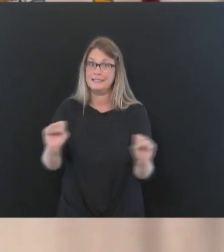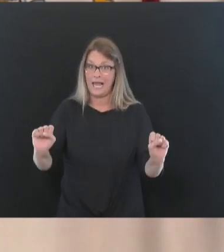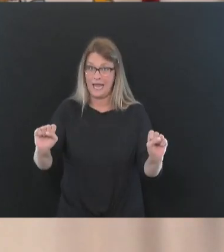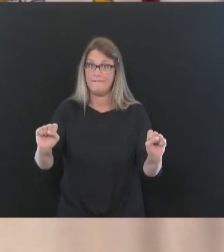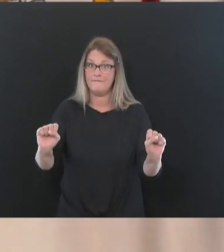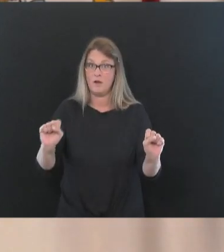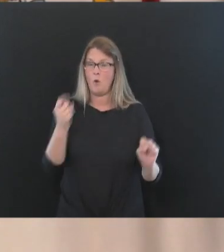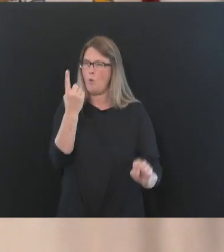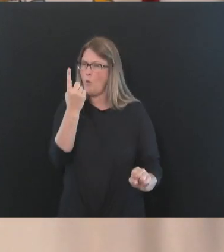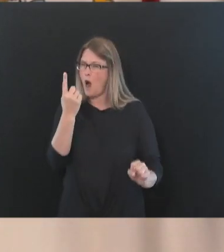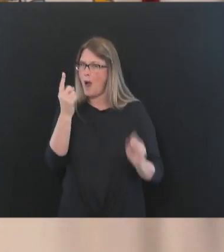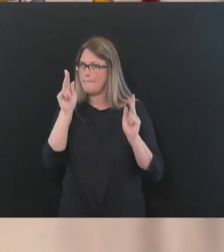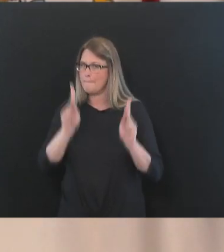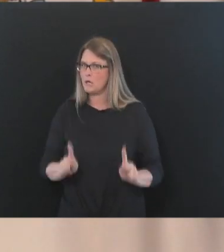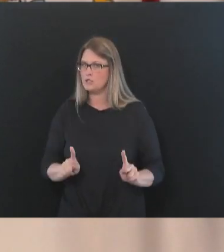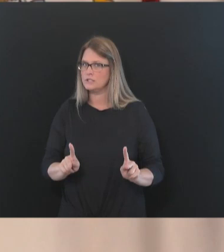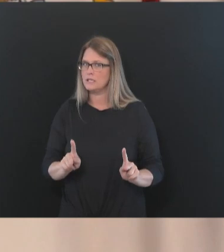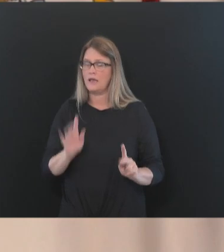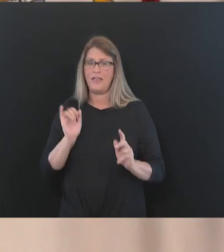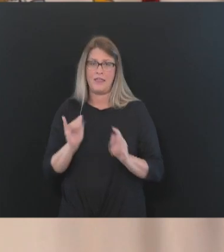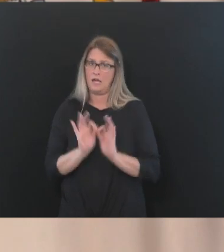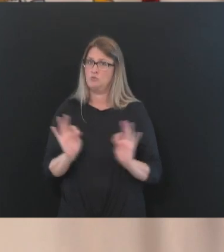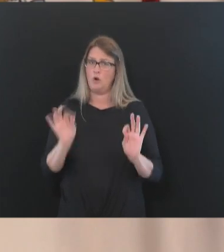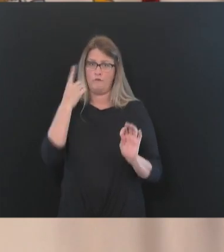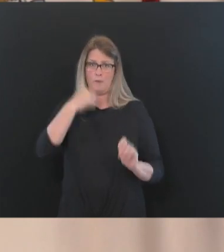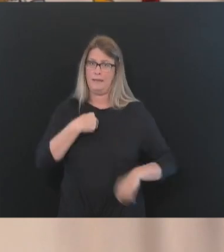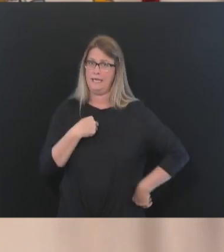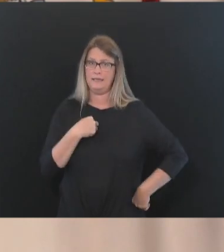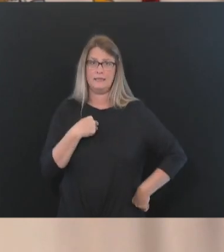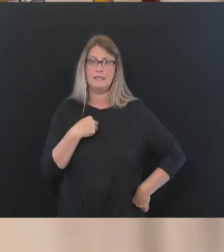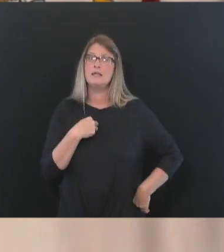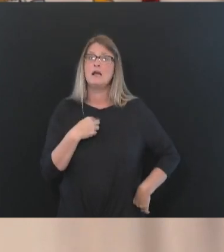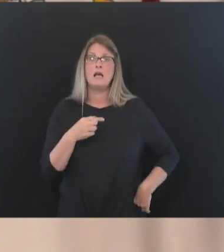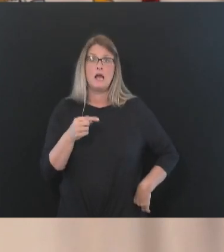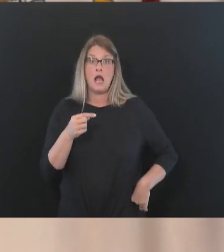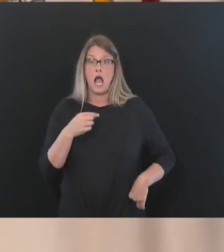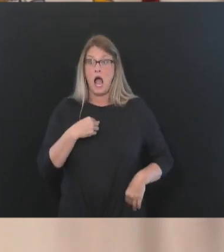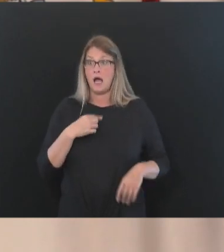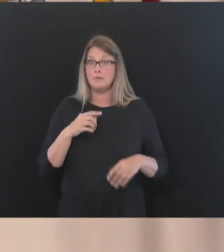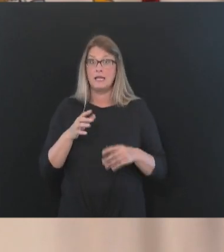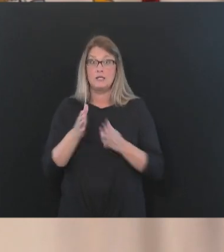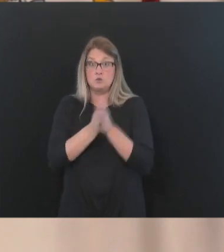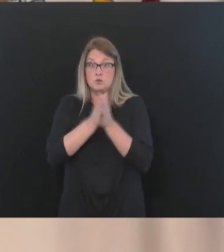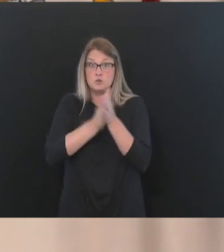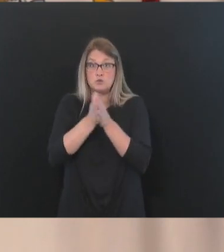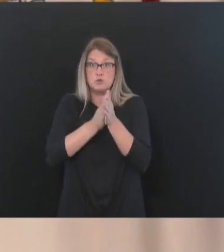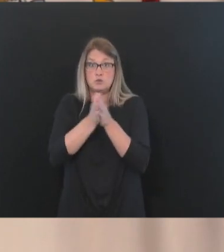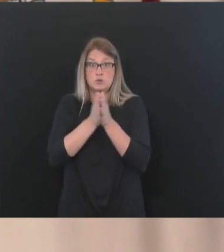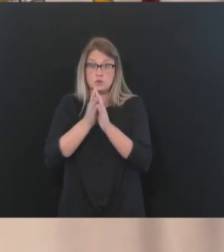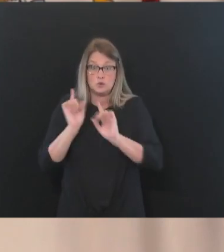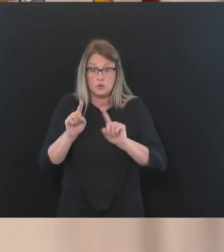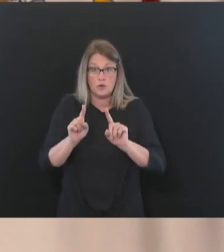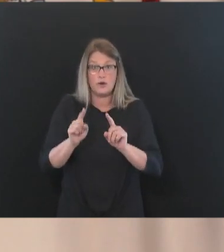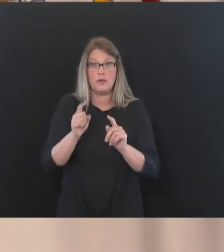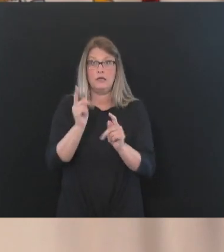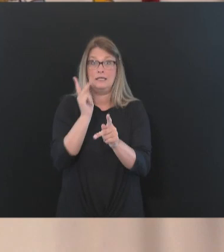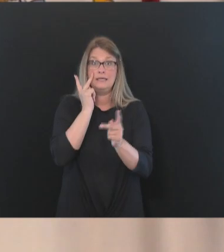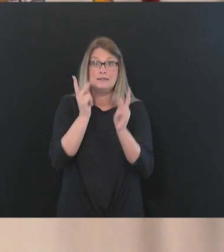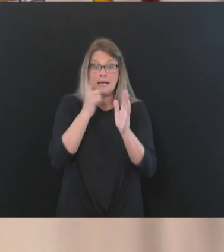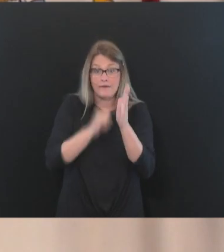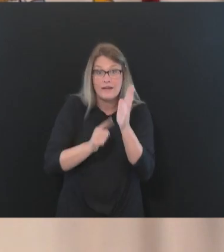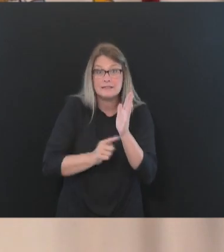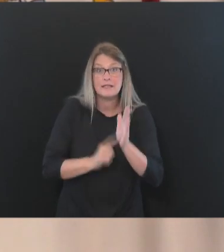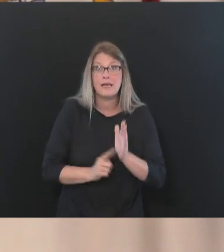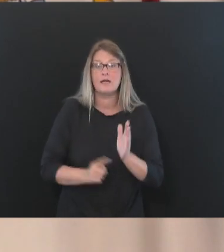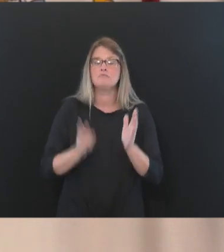is worth every bit of overreacting and going at this as aggressively as we possibly can. And that's what we're